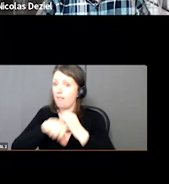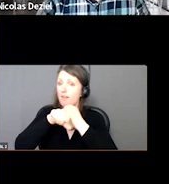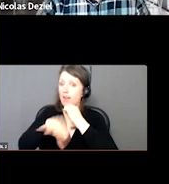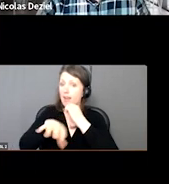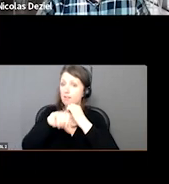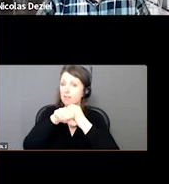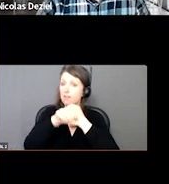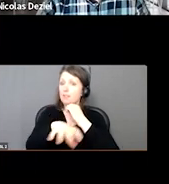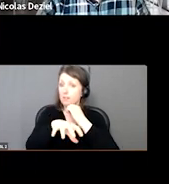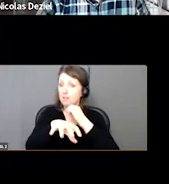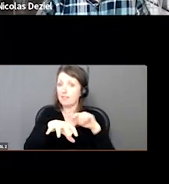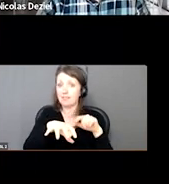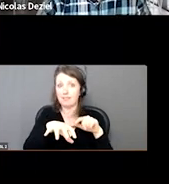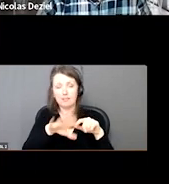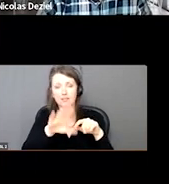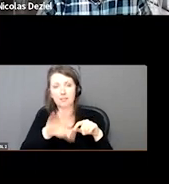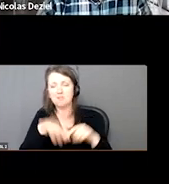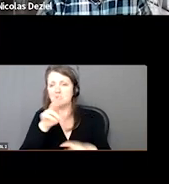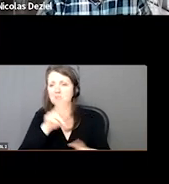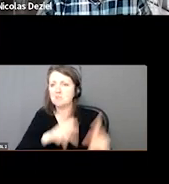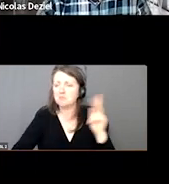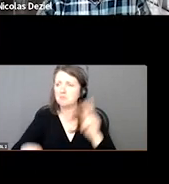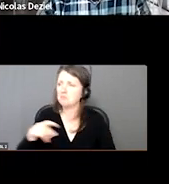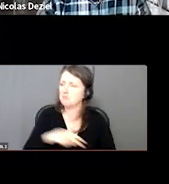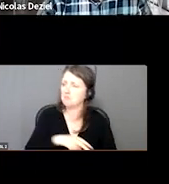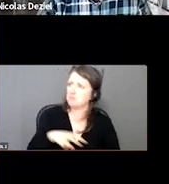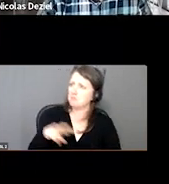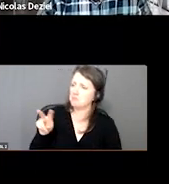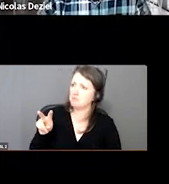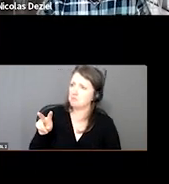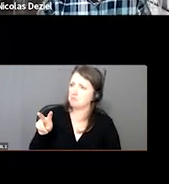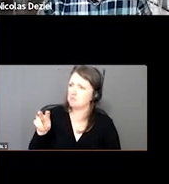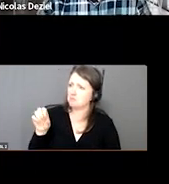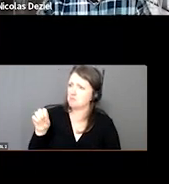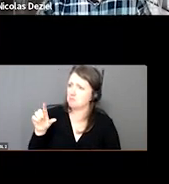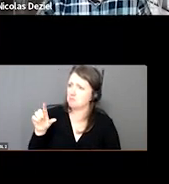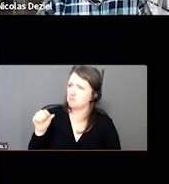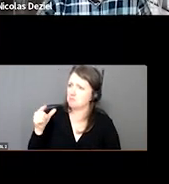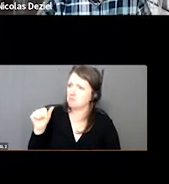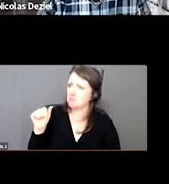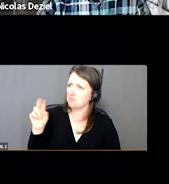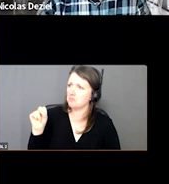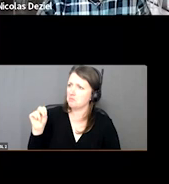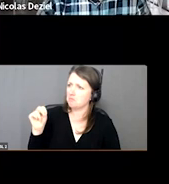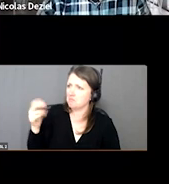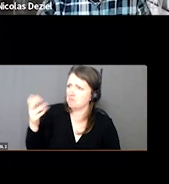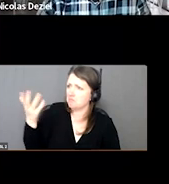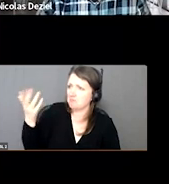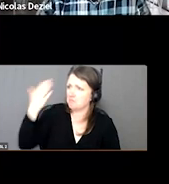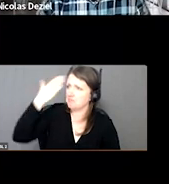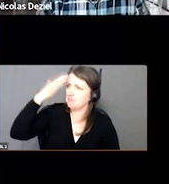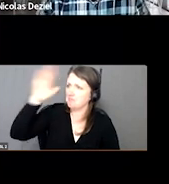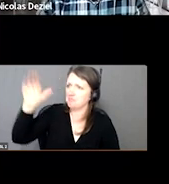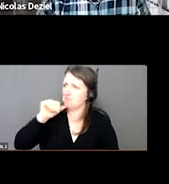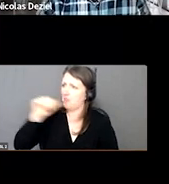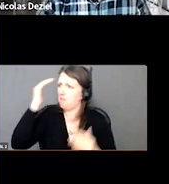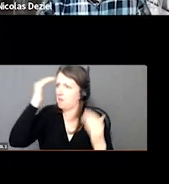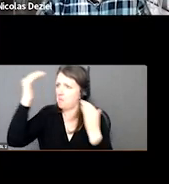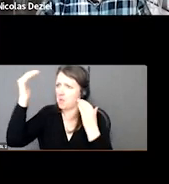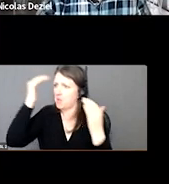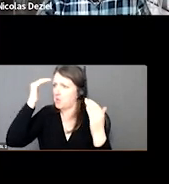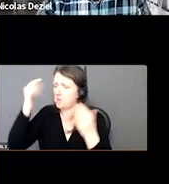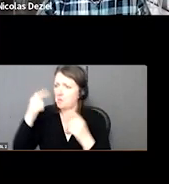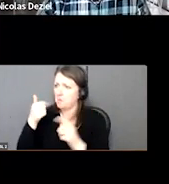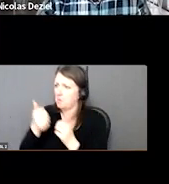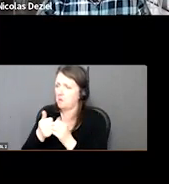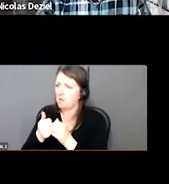not understand what the slogan is about and what product or service it's associated with. So this will take time